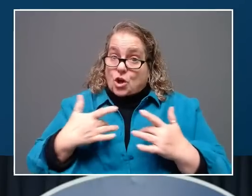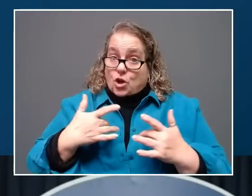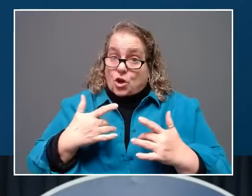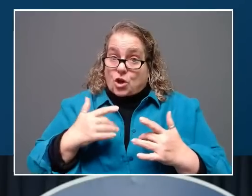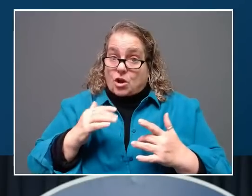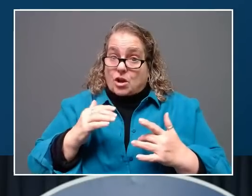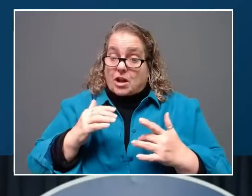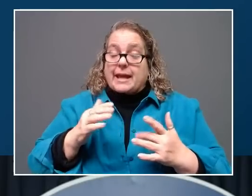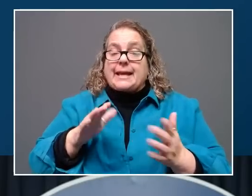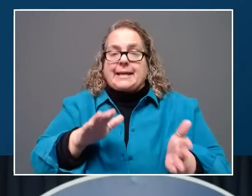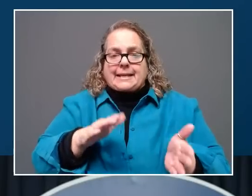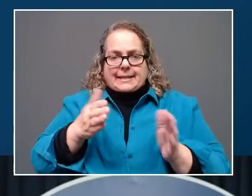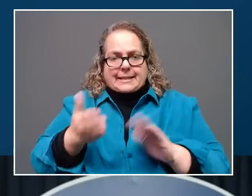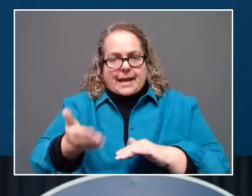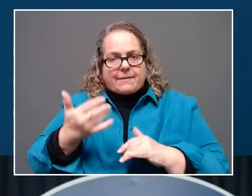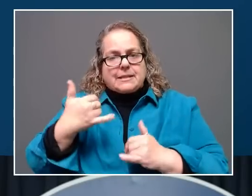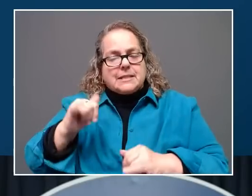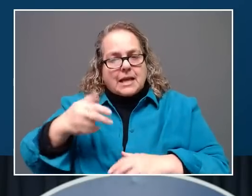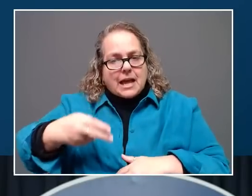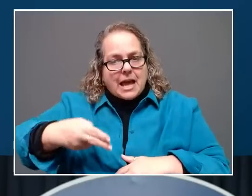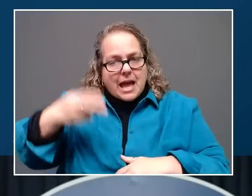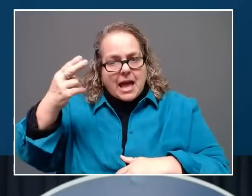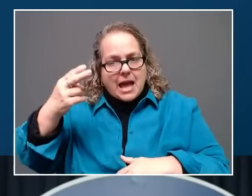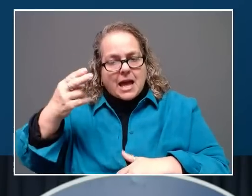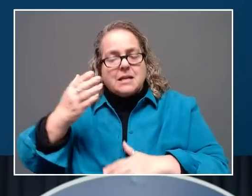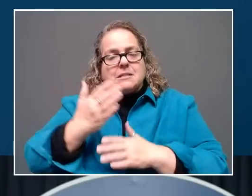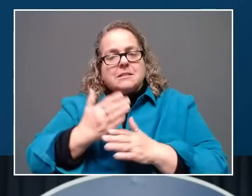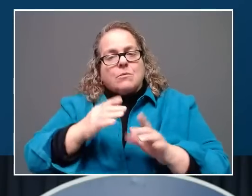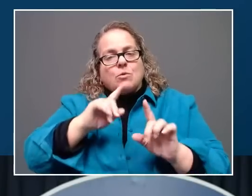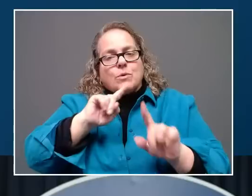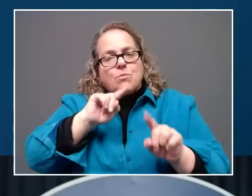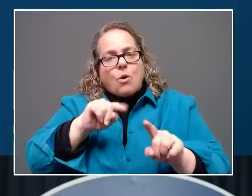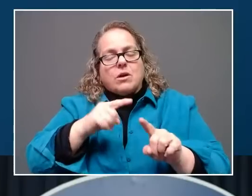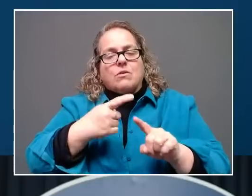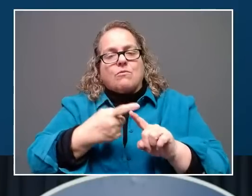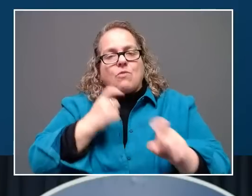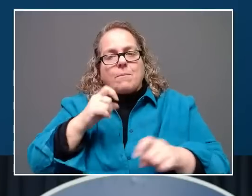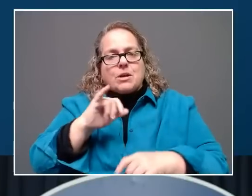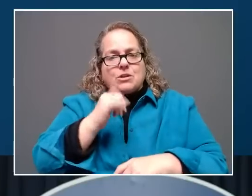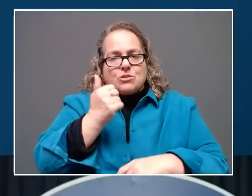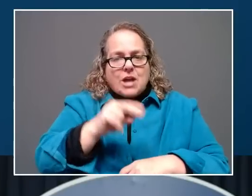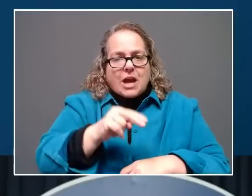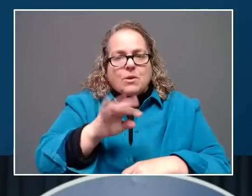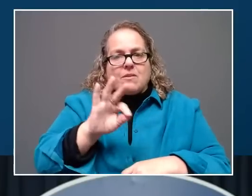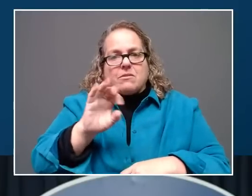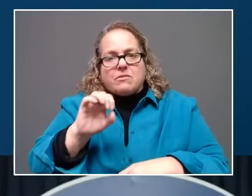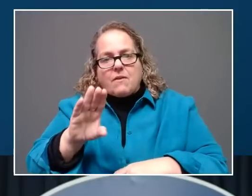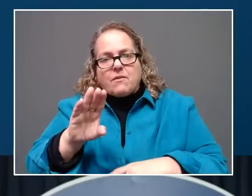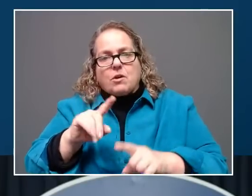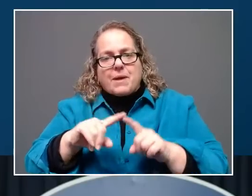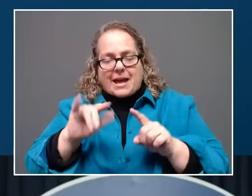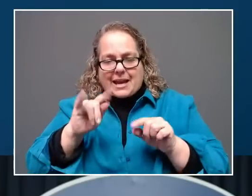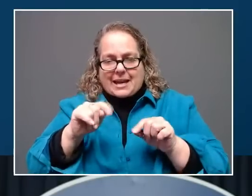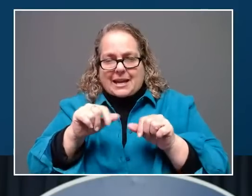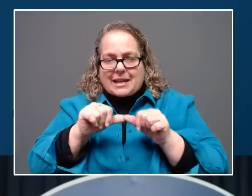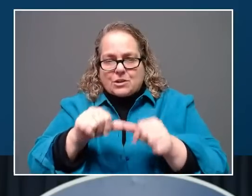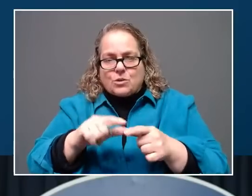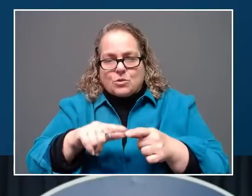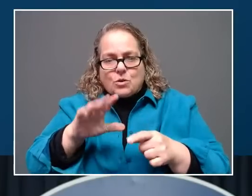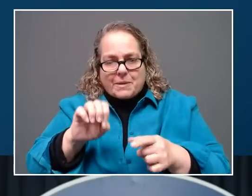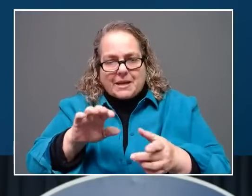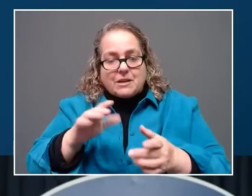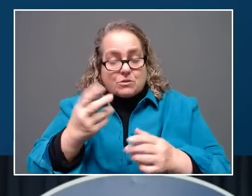coming in from January and February, but this continues to be the deadly virus. 283